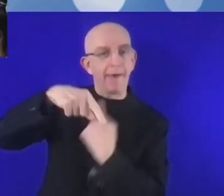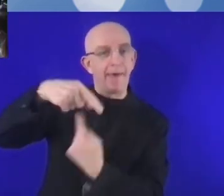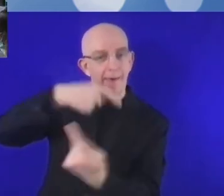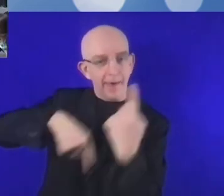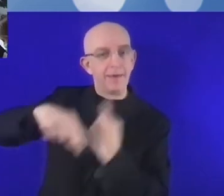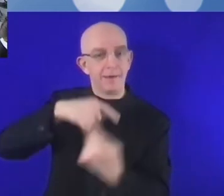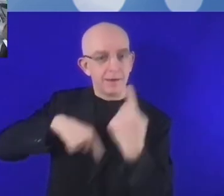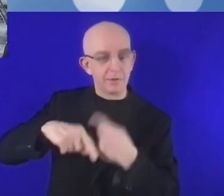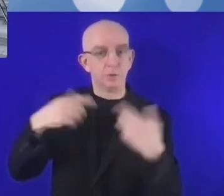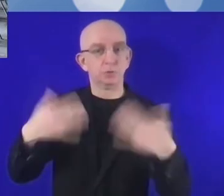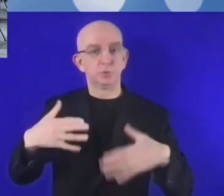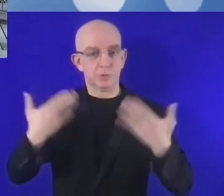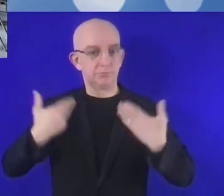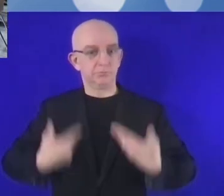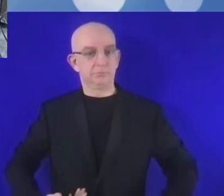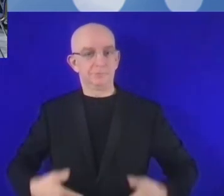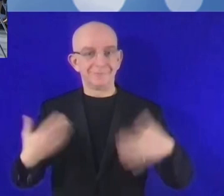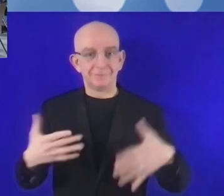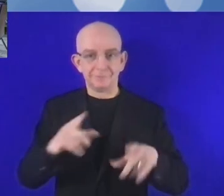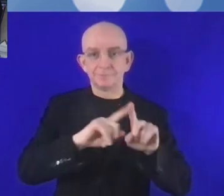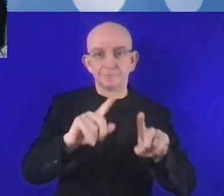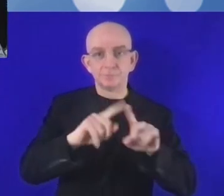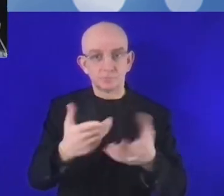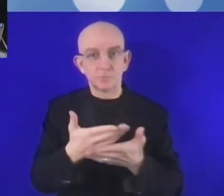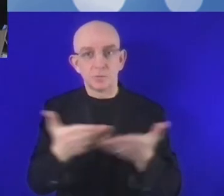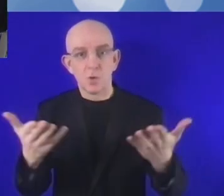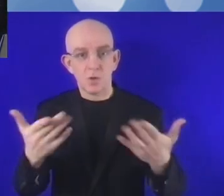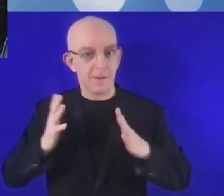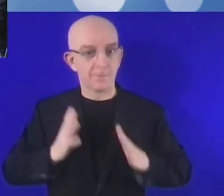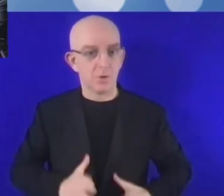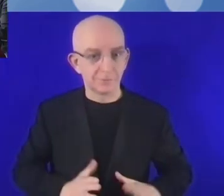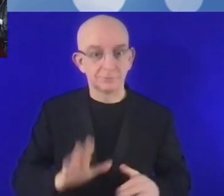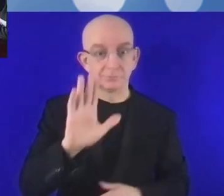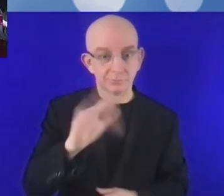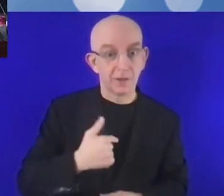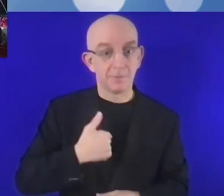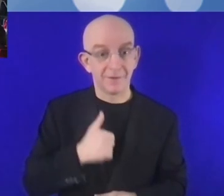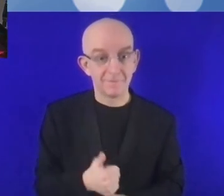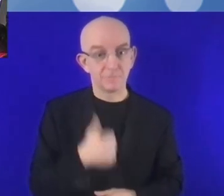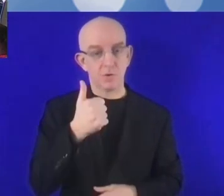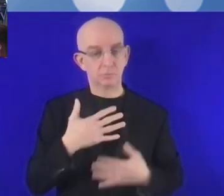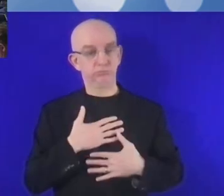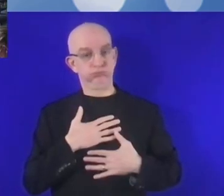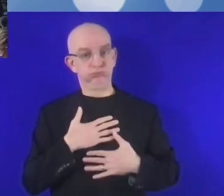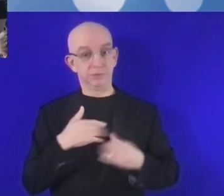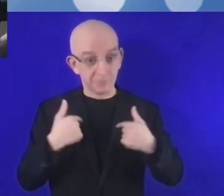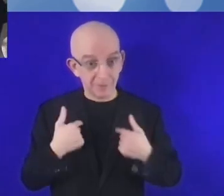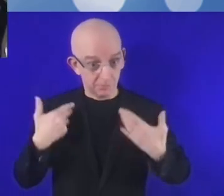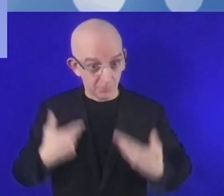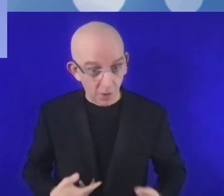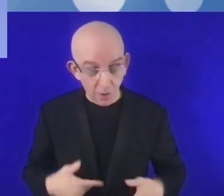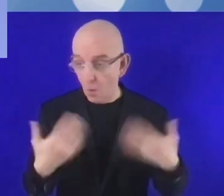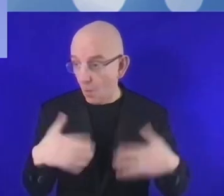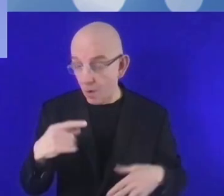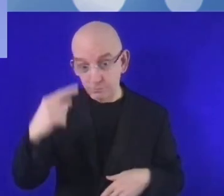And when I first learned about this, it blew my mind, almost literally. So it means that it's scientifically proven that